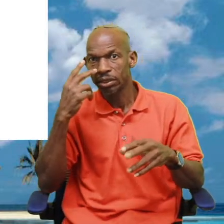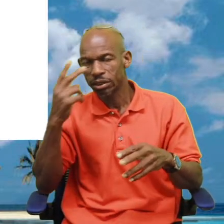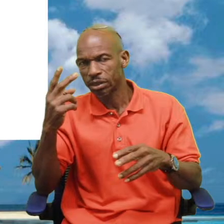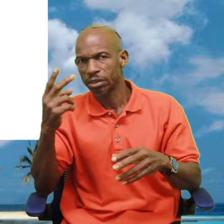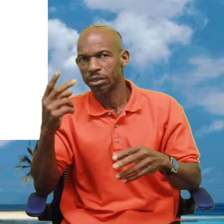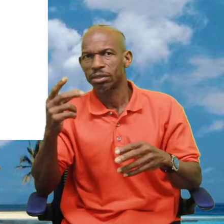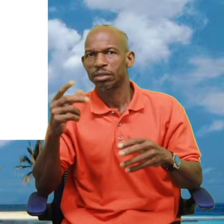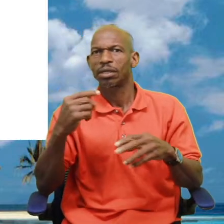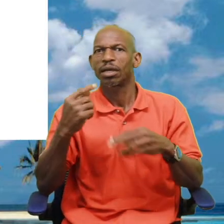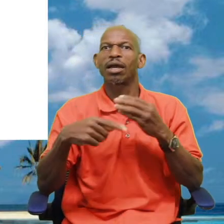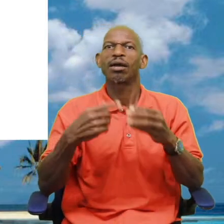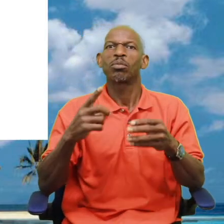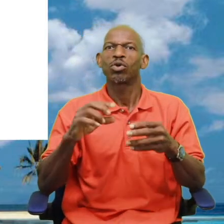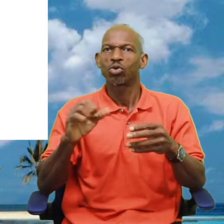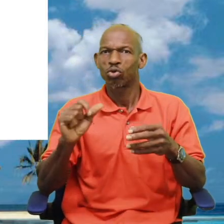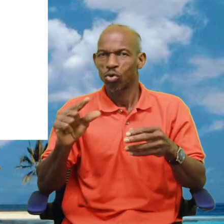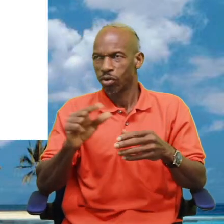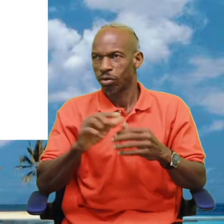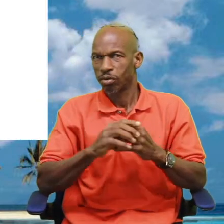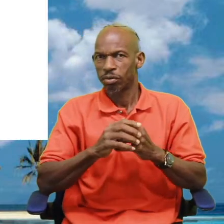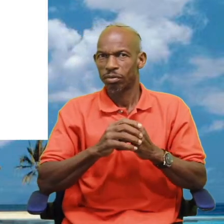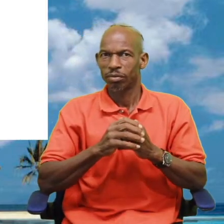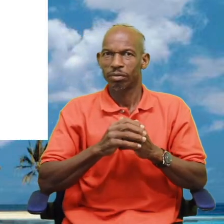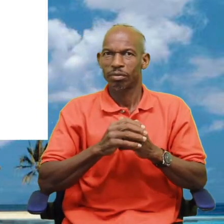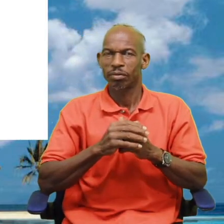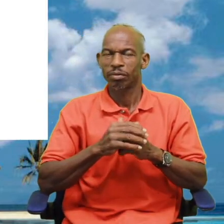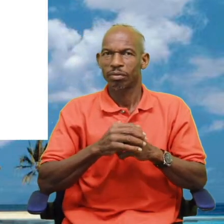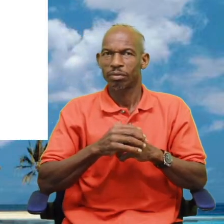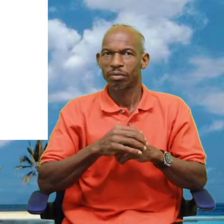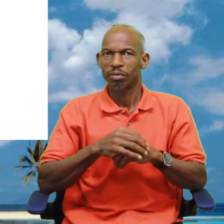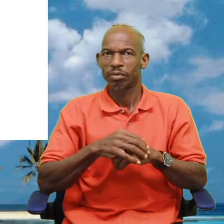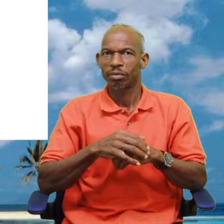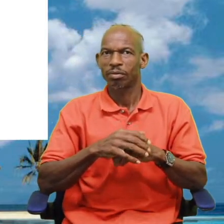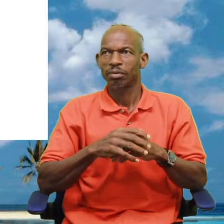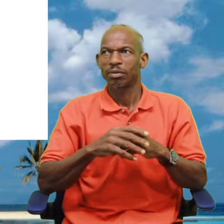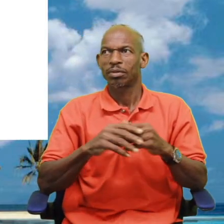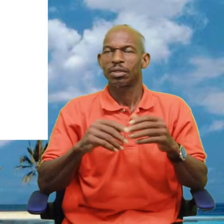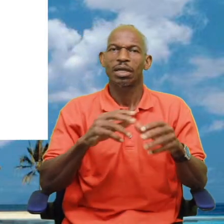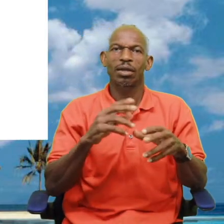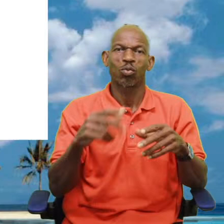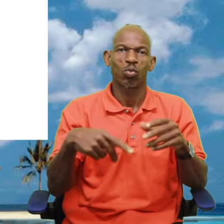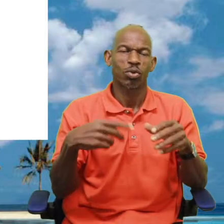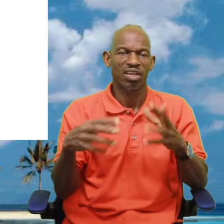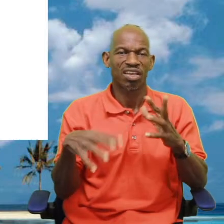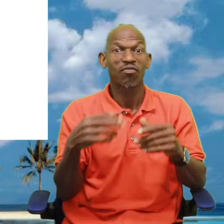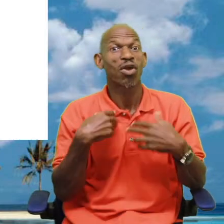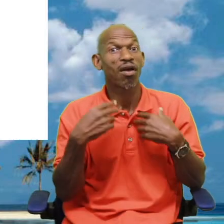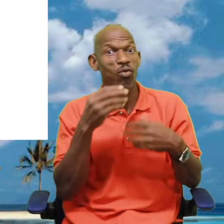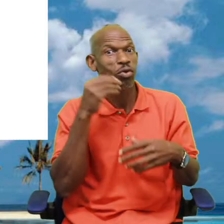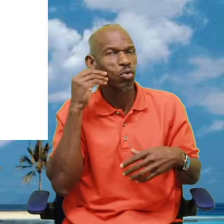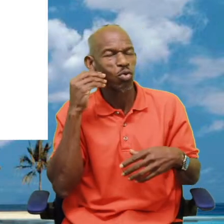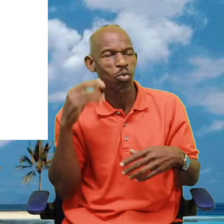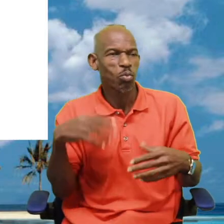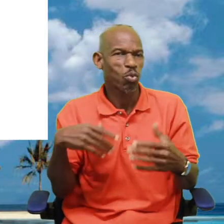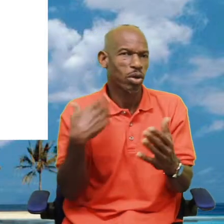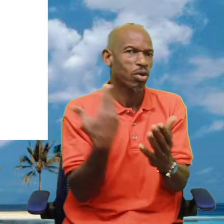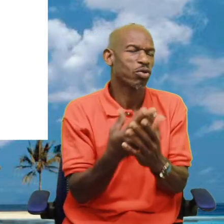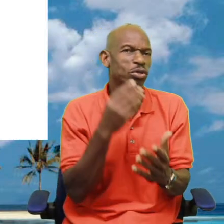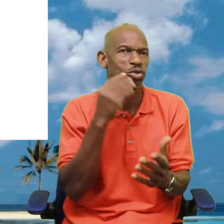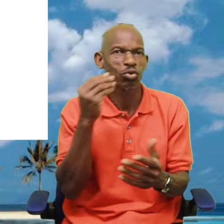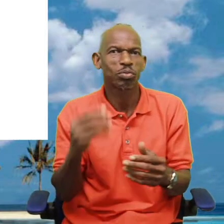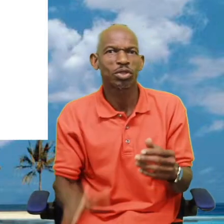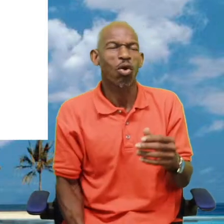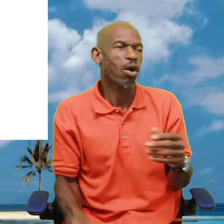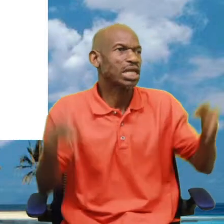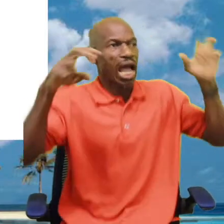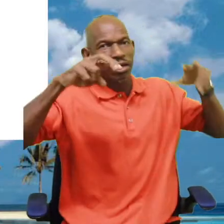a dog. And every time you come home, the dog's jumping up on you and want to lick you and so on